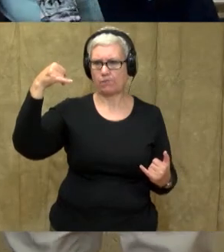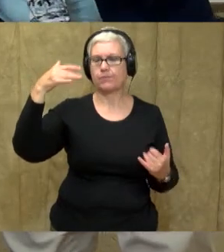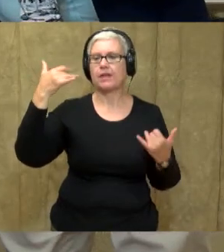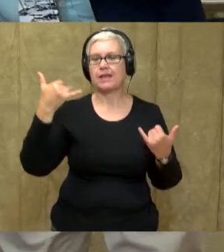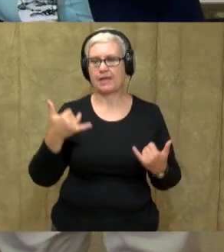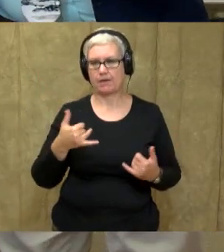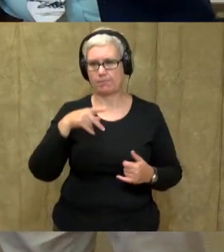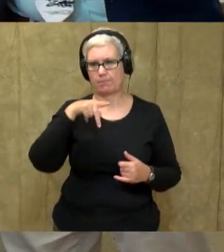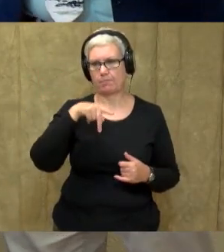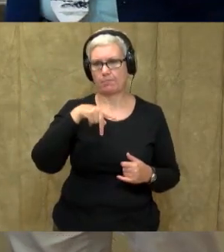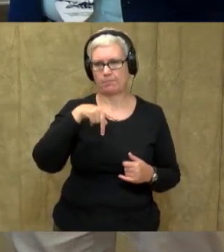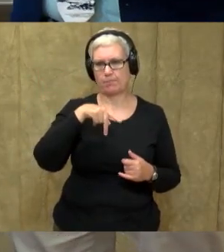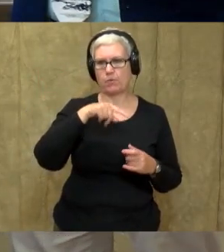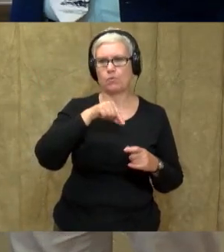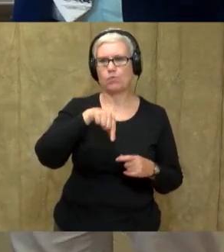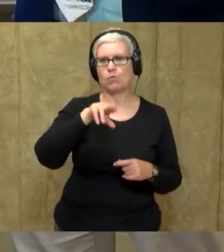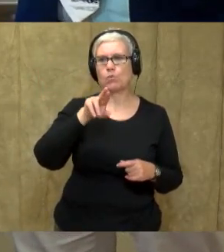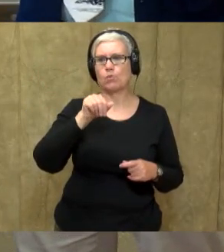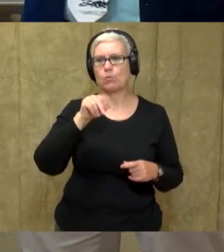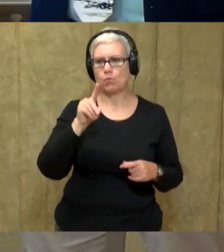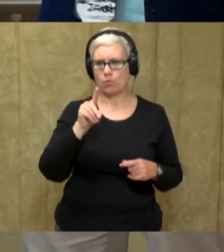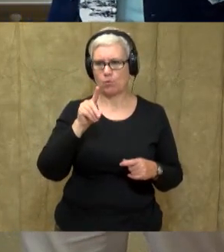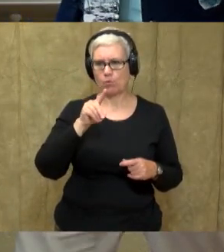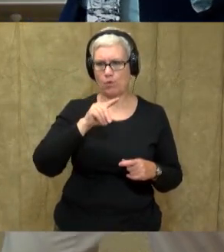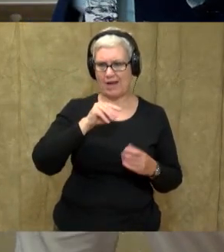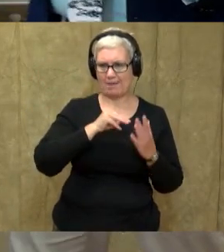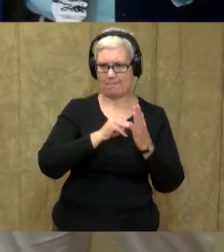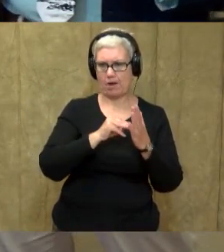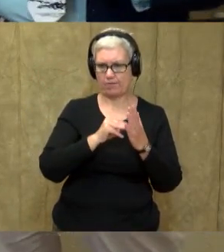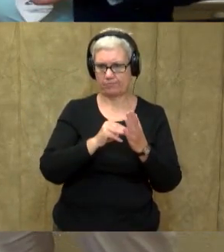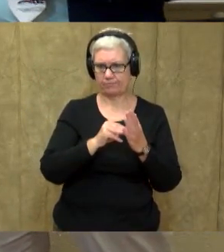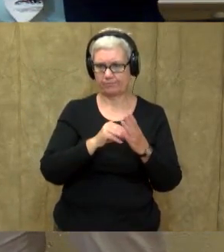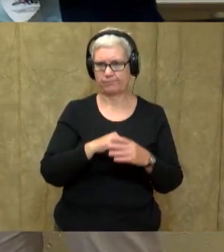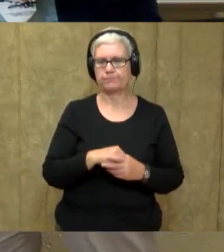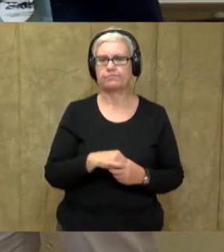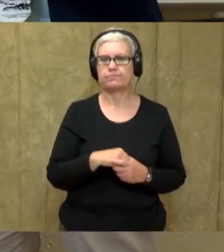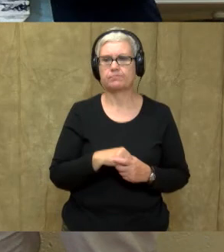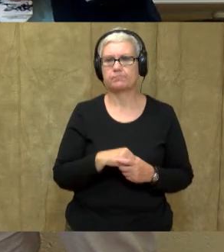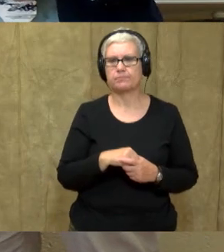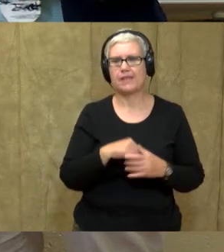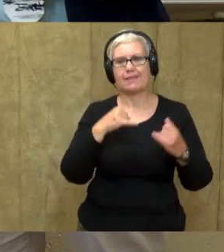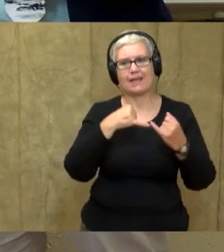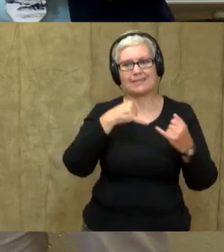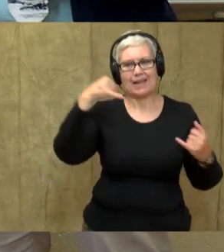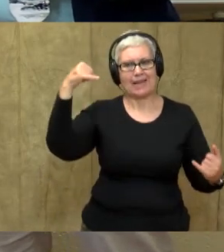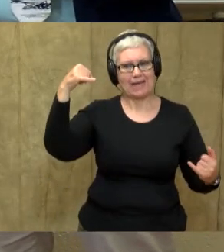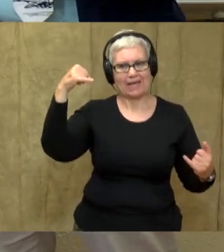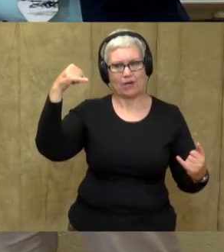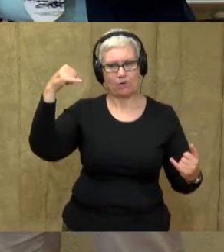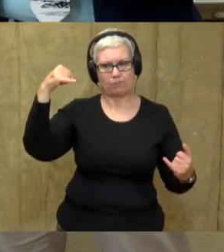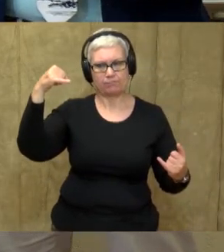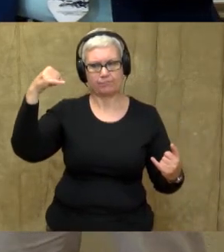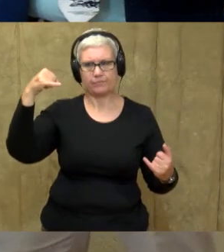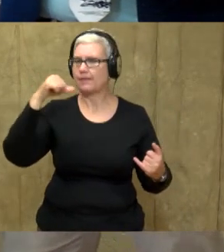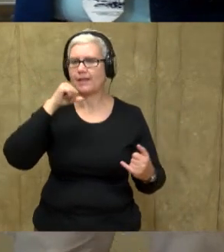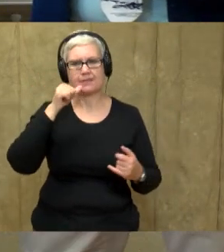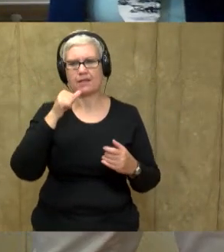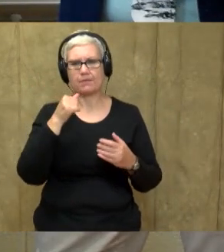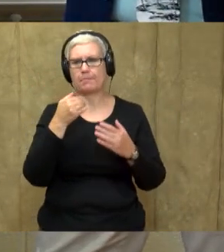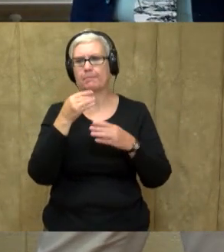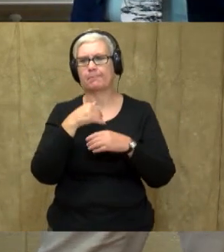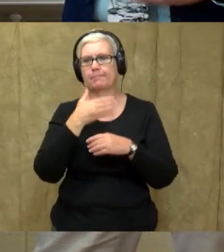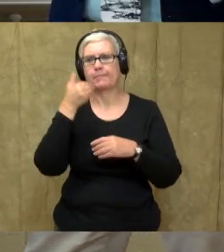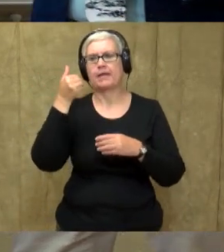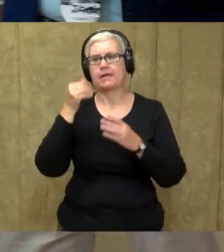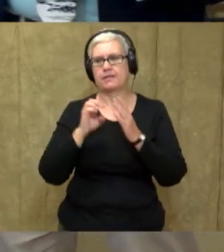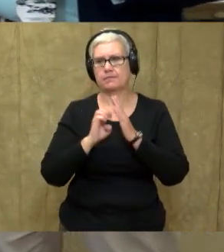look at a quadratic model. We have enough information to say this is not going to be the best model to